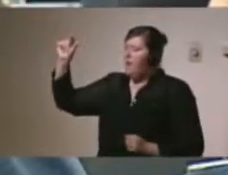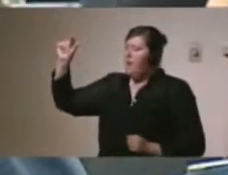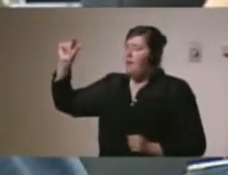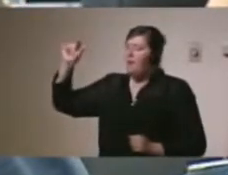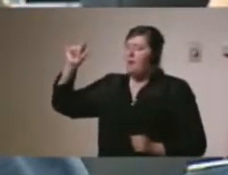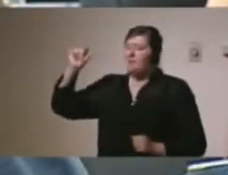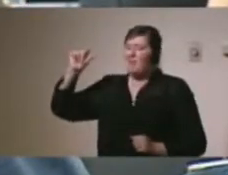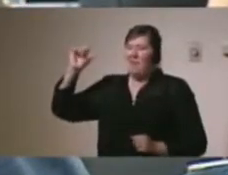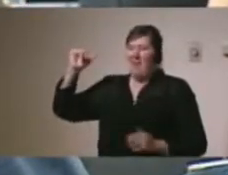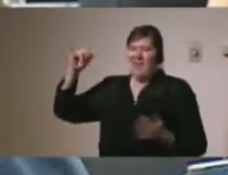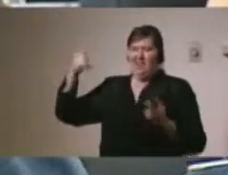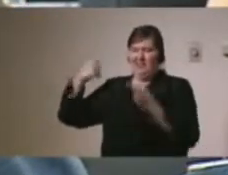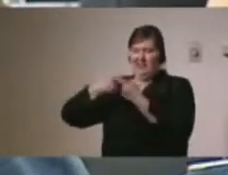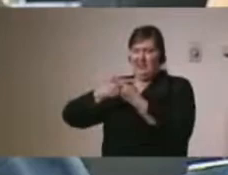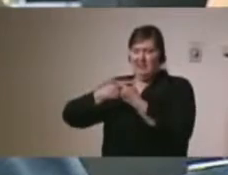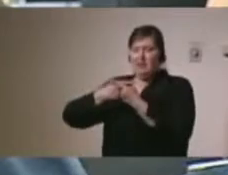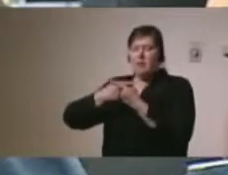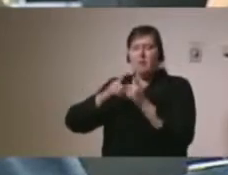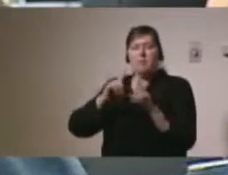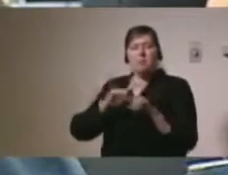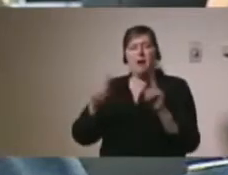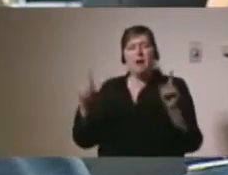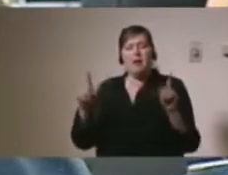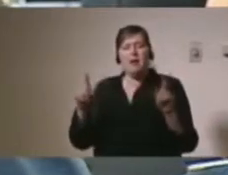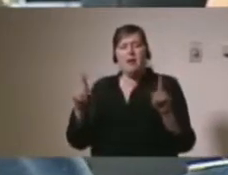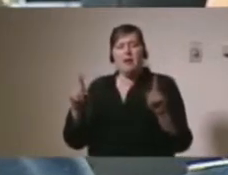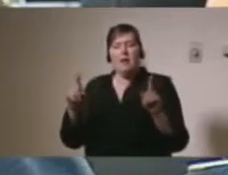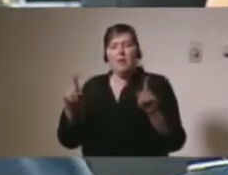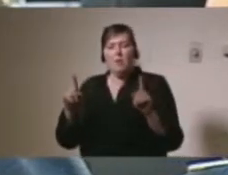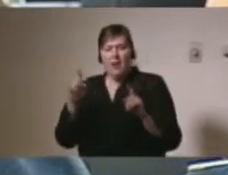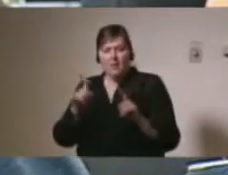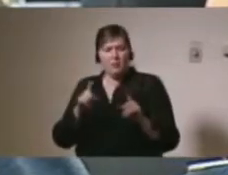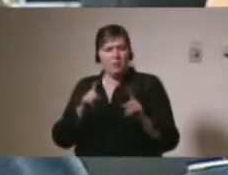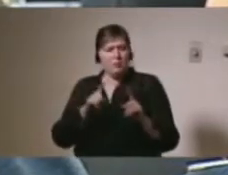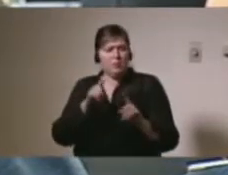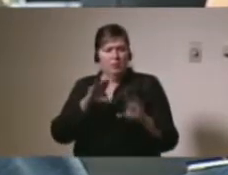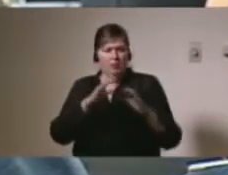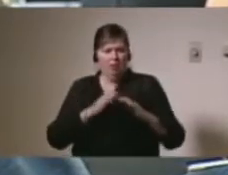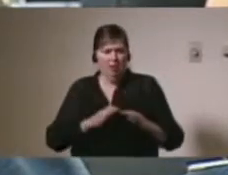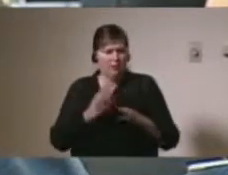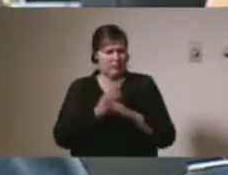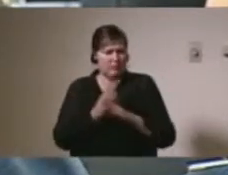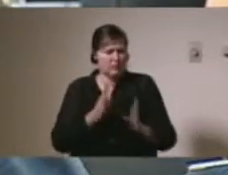between being a public servant and having to meet the needs of diverse clients.